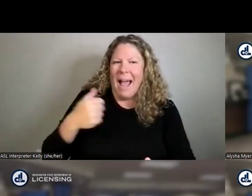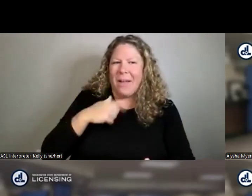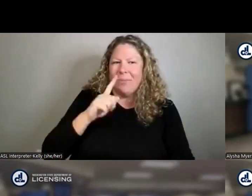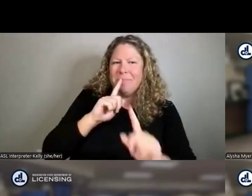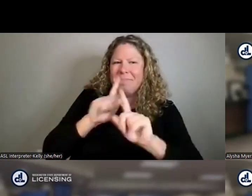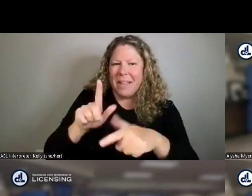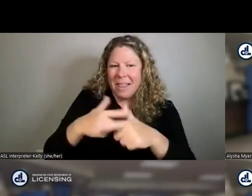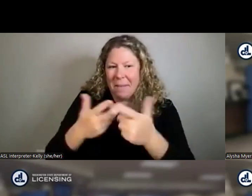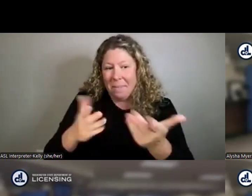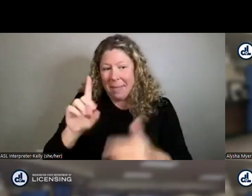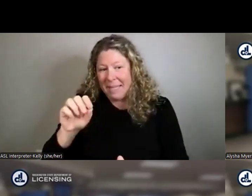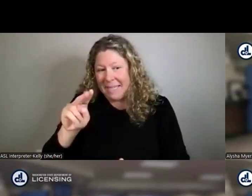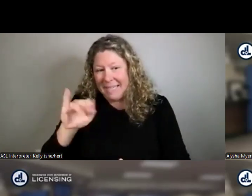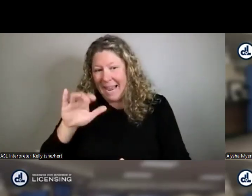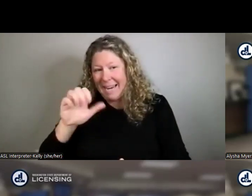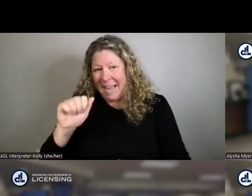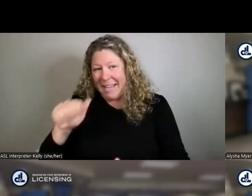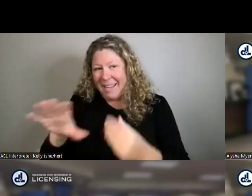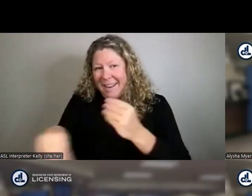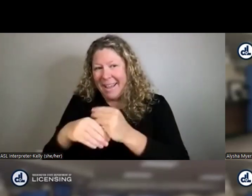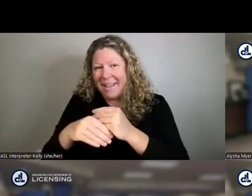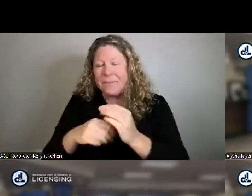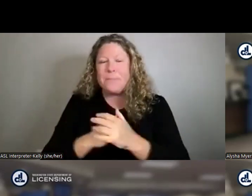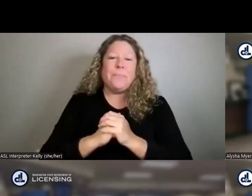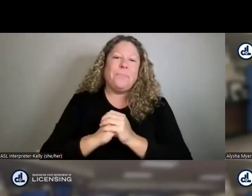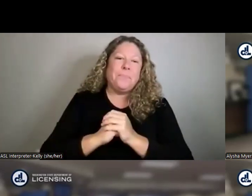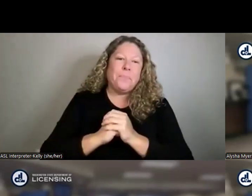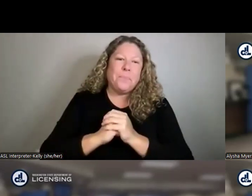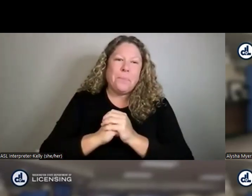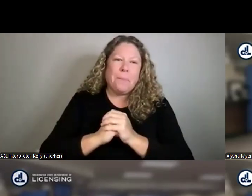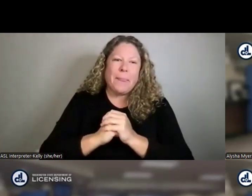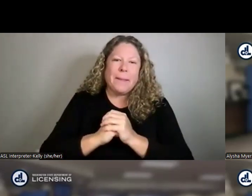maybe Danica, you'd have some insight to share as well on this.